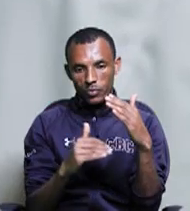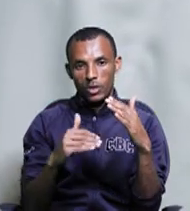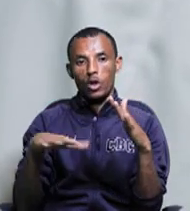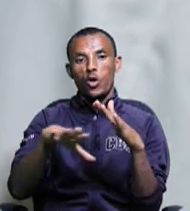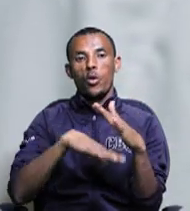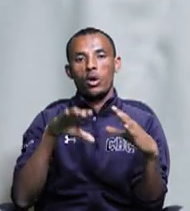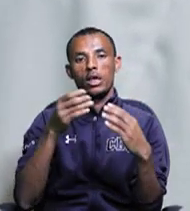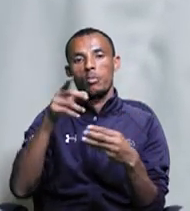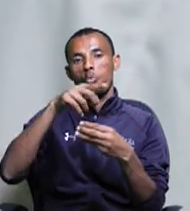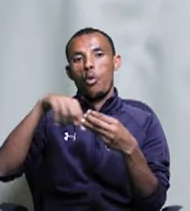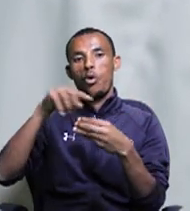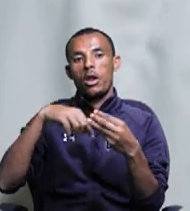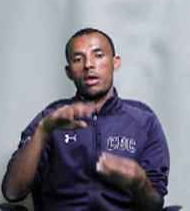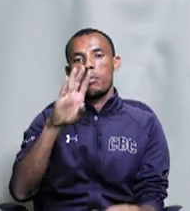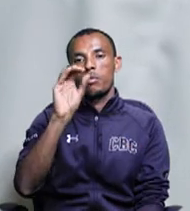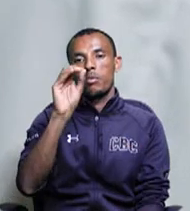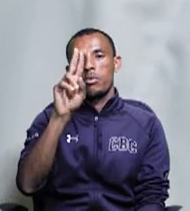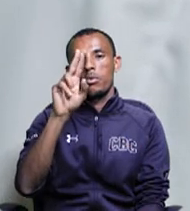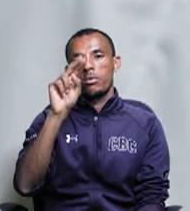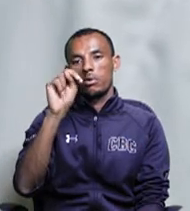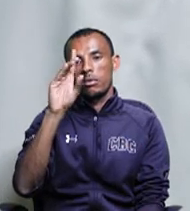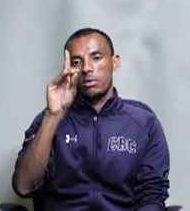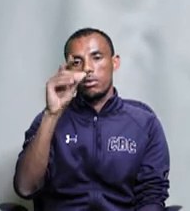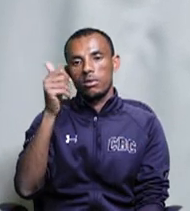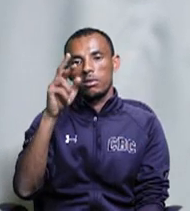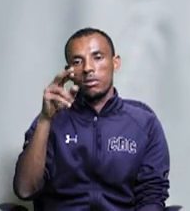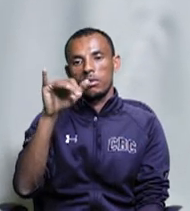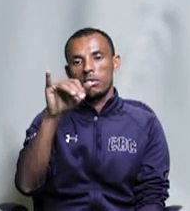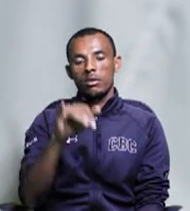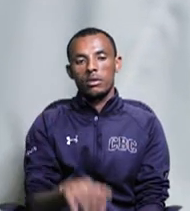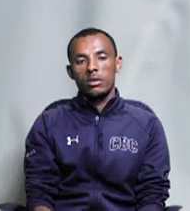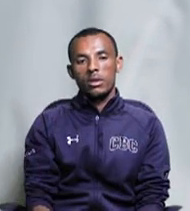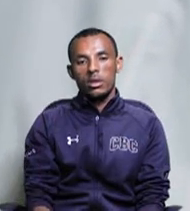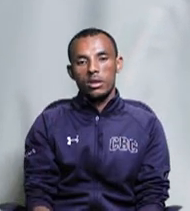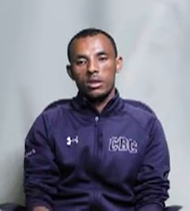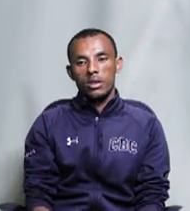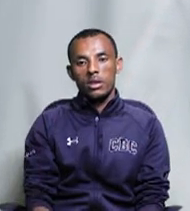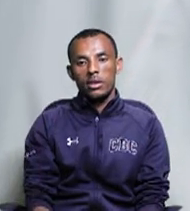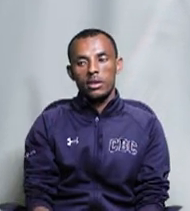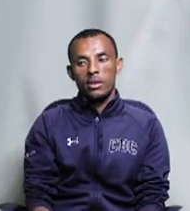Lower class boundaries.